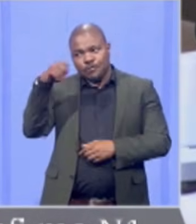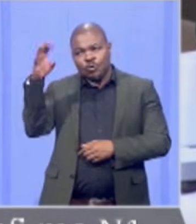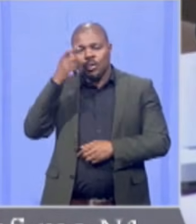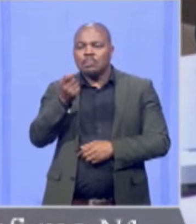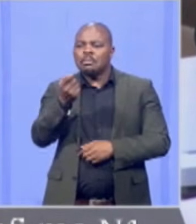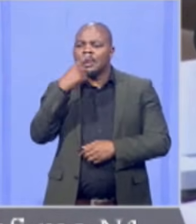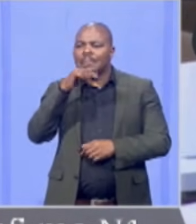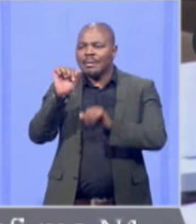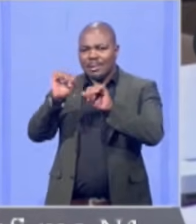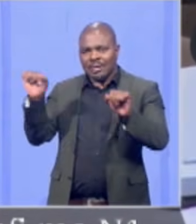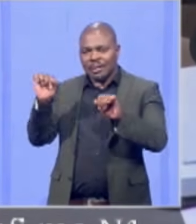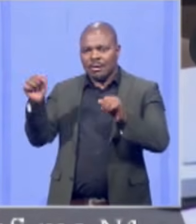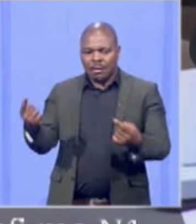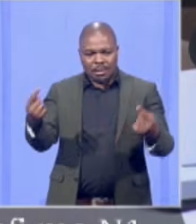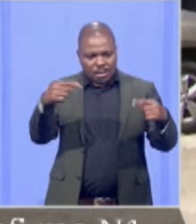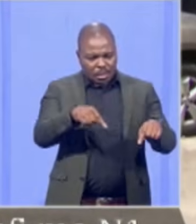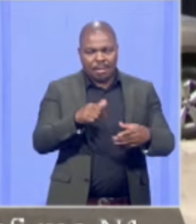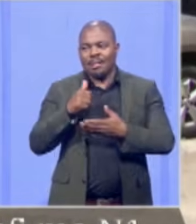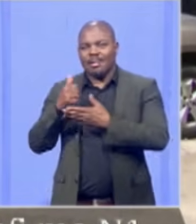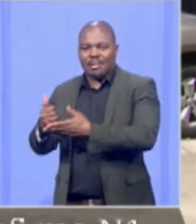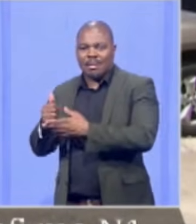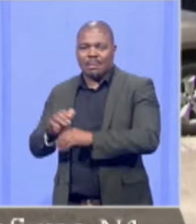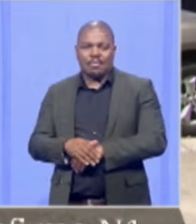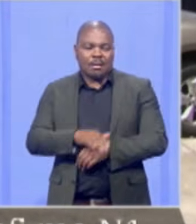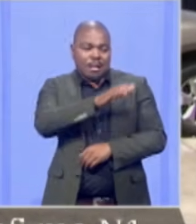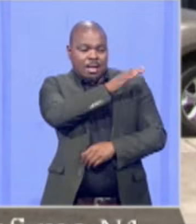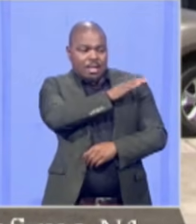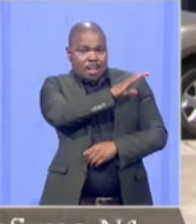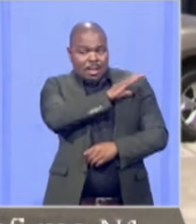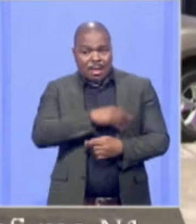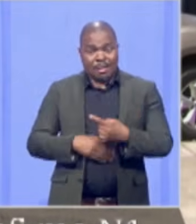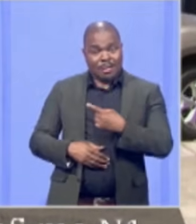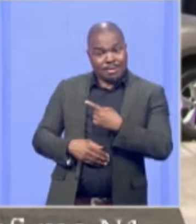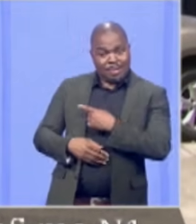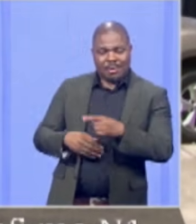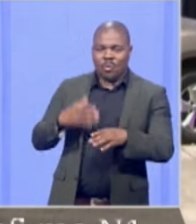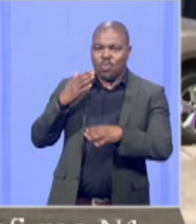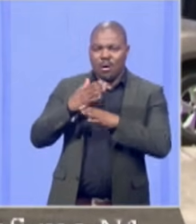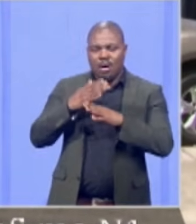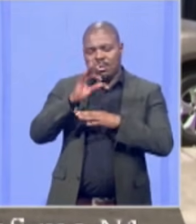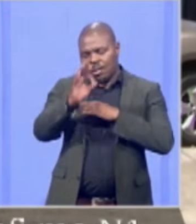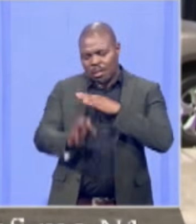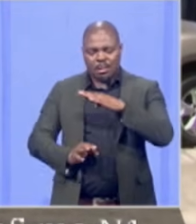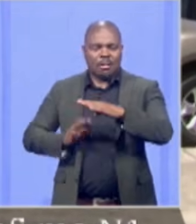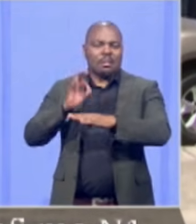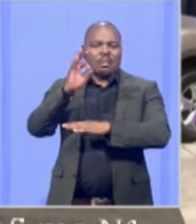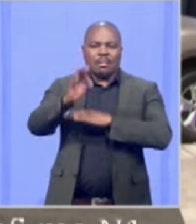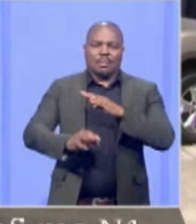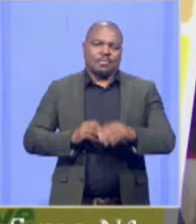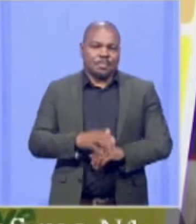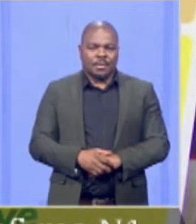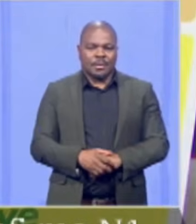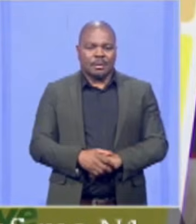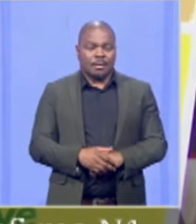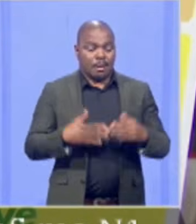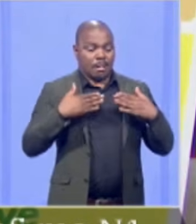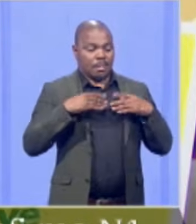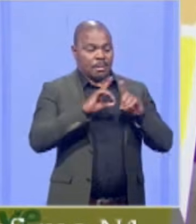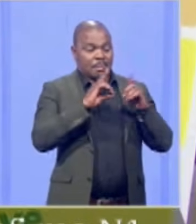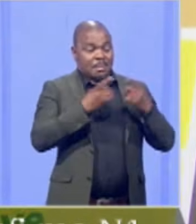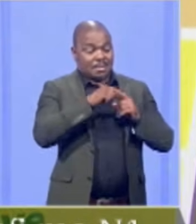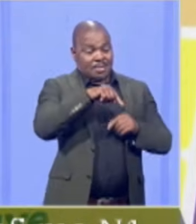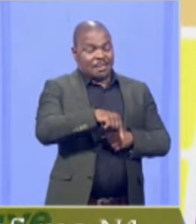dipidisi tsa bona ba fumana thuso kliniki ena e sebetsa ka nako tsohle re le lefapha la bophelo Freistata